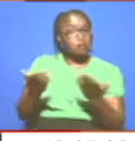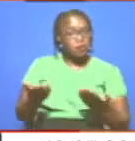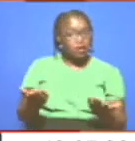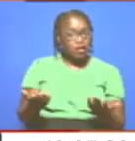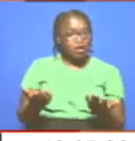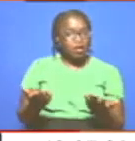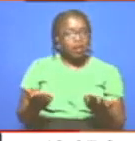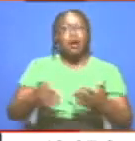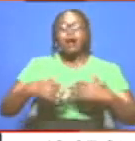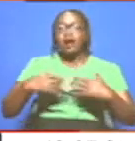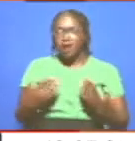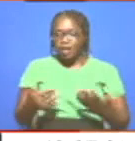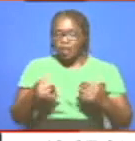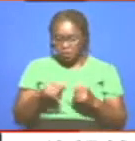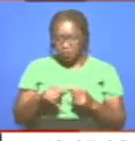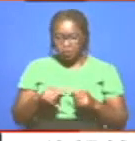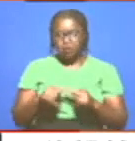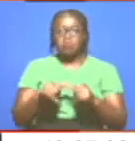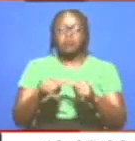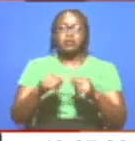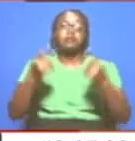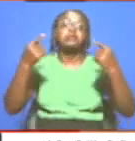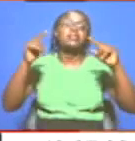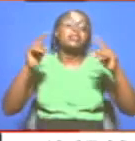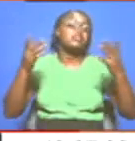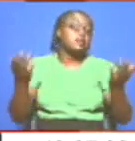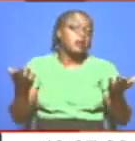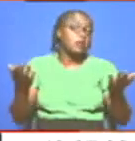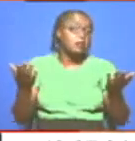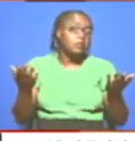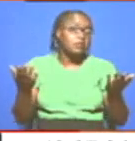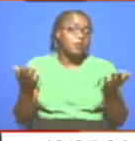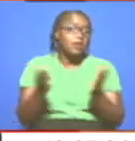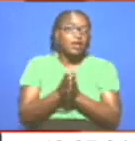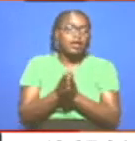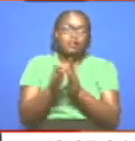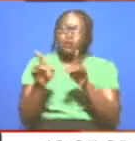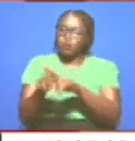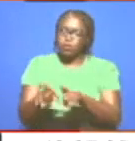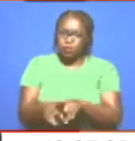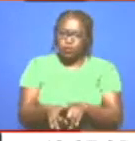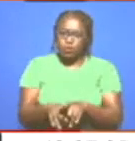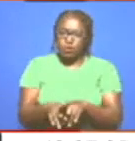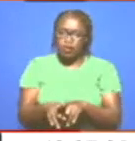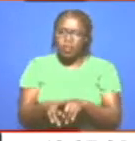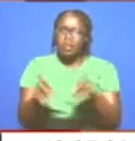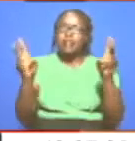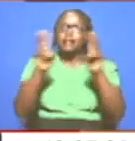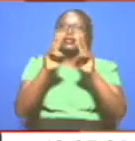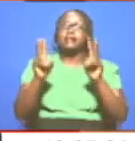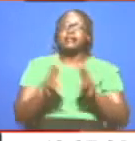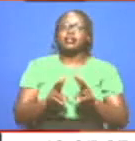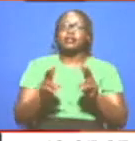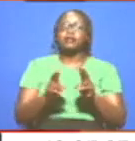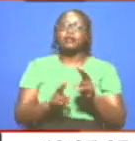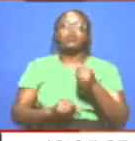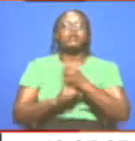how you will go on, how you will succeed, and to bring international